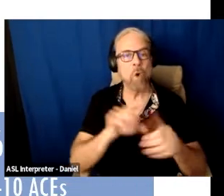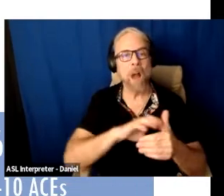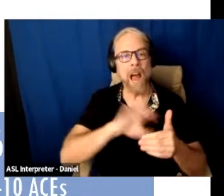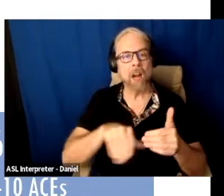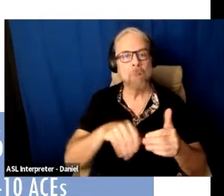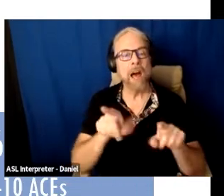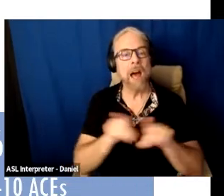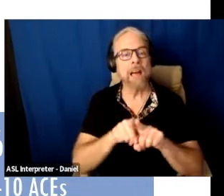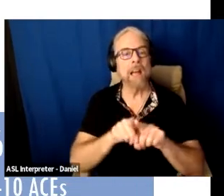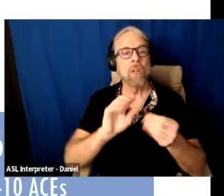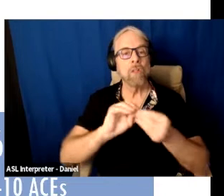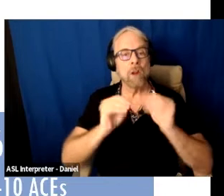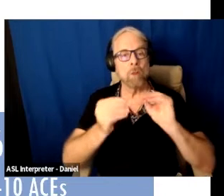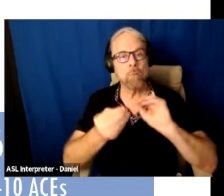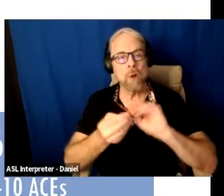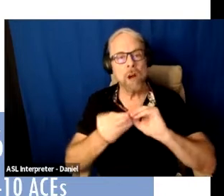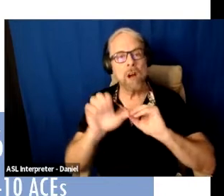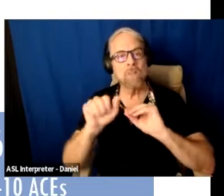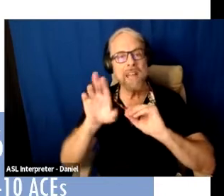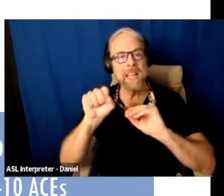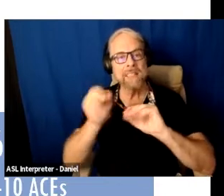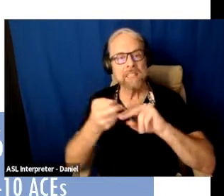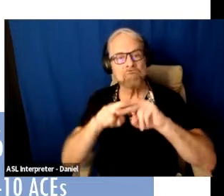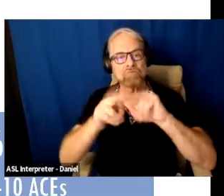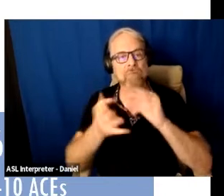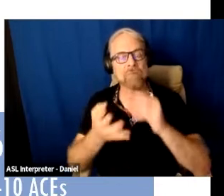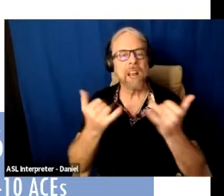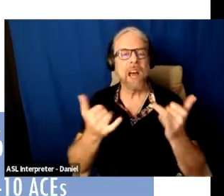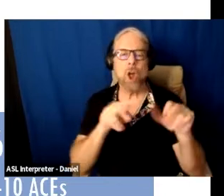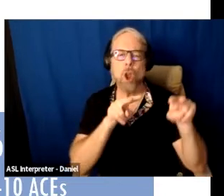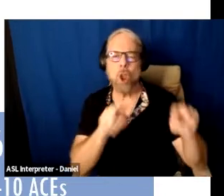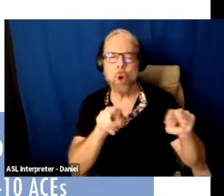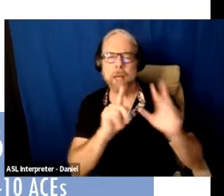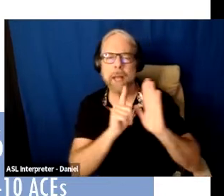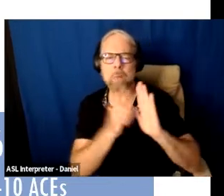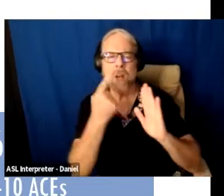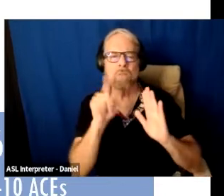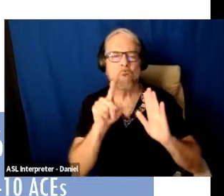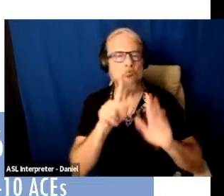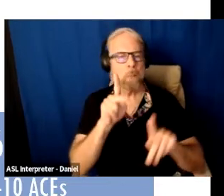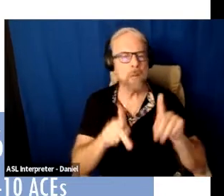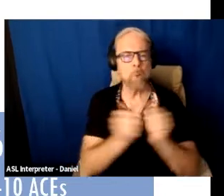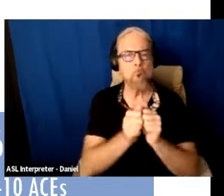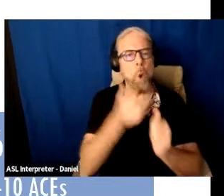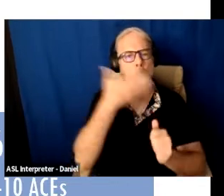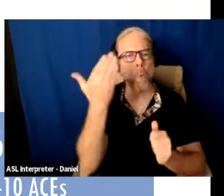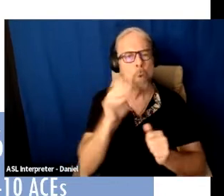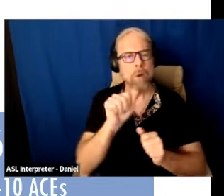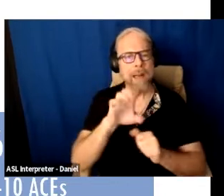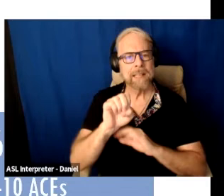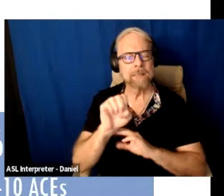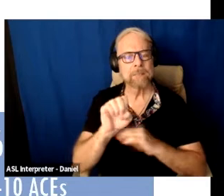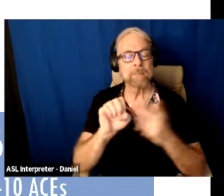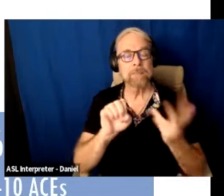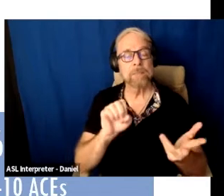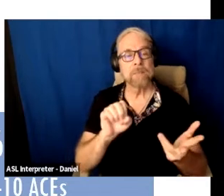the number of ACEs goes up. So let's just look for a minute at people with no ACEs. And let's just talk a